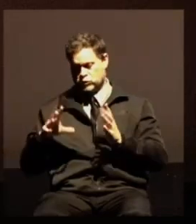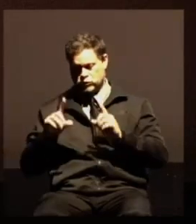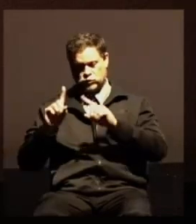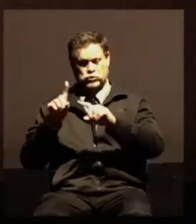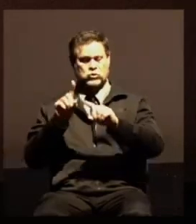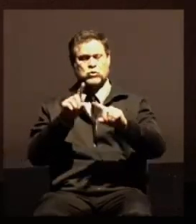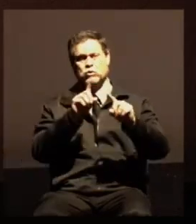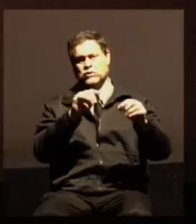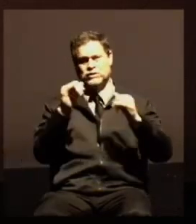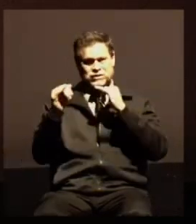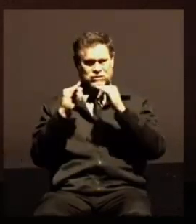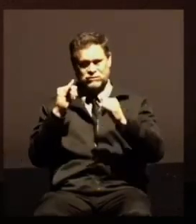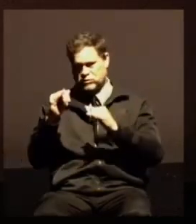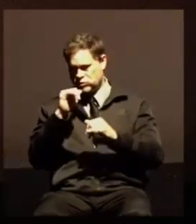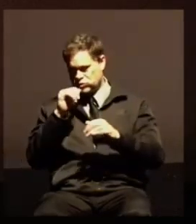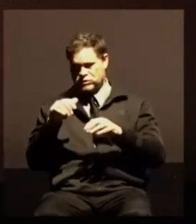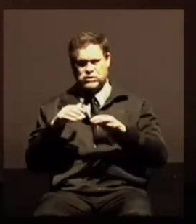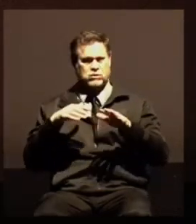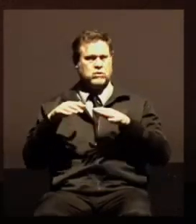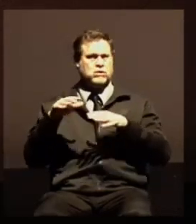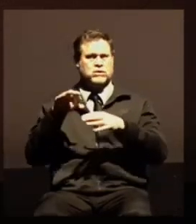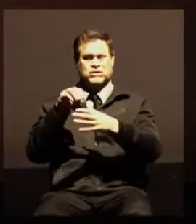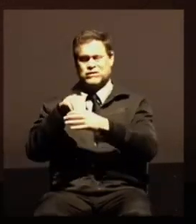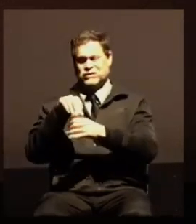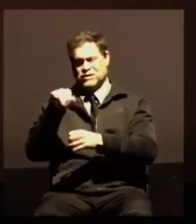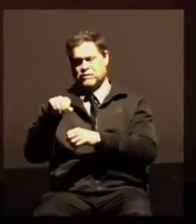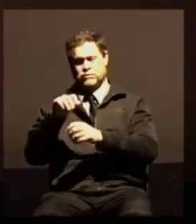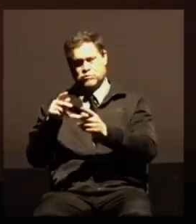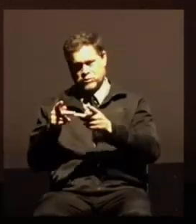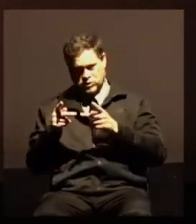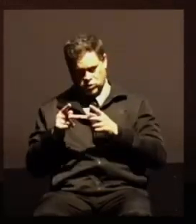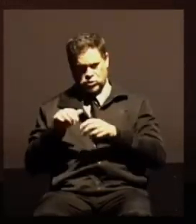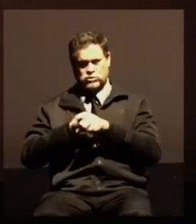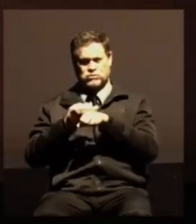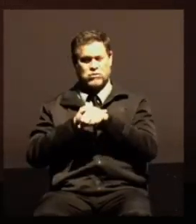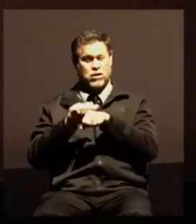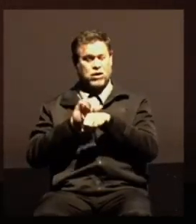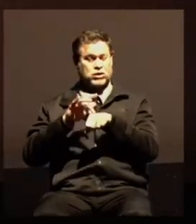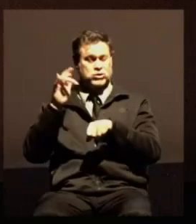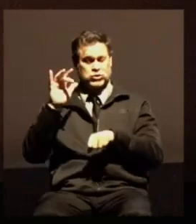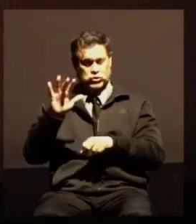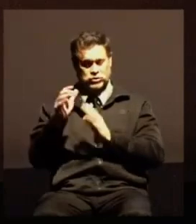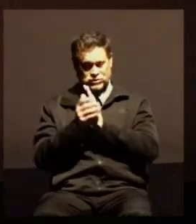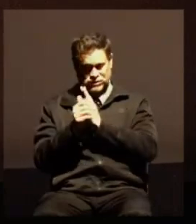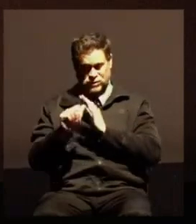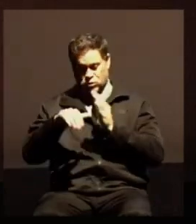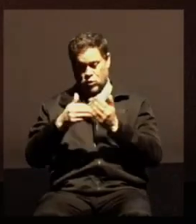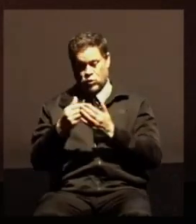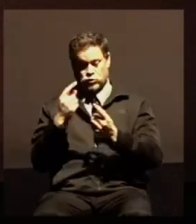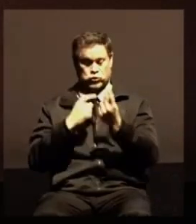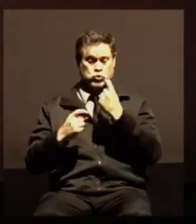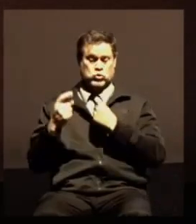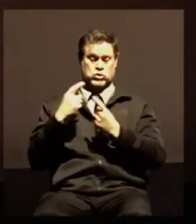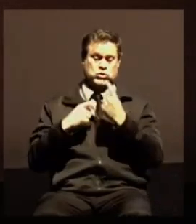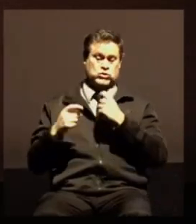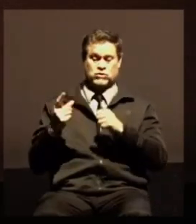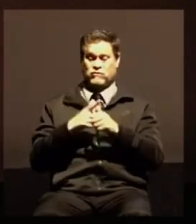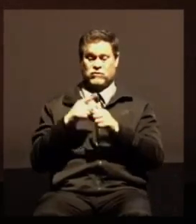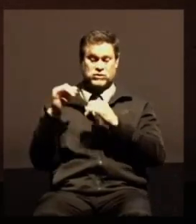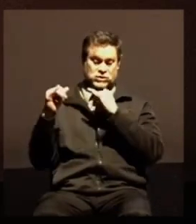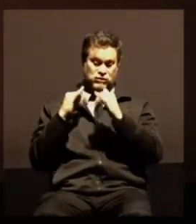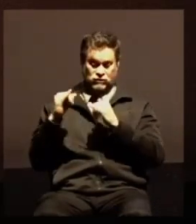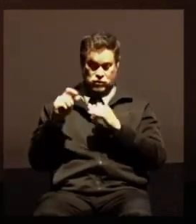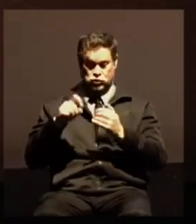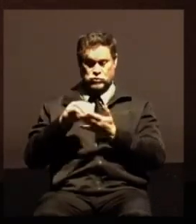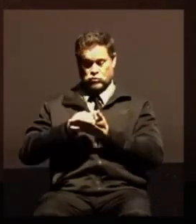all these interviews and you're not locking the position, it's time that you polish your interview skills. It's time that you take all those questions that were asked in that first interview,